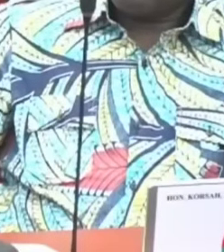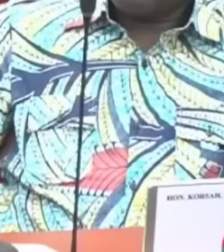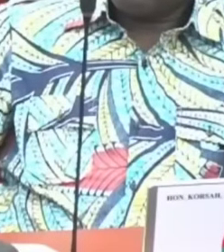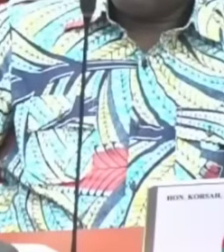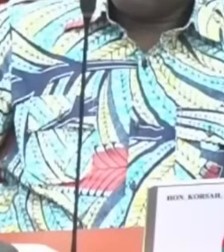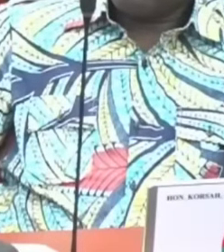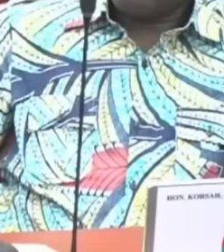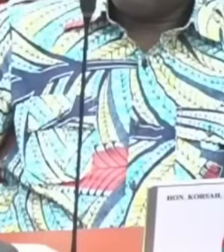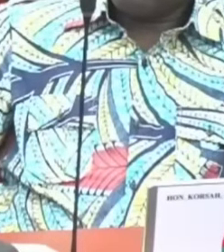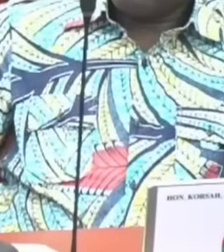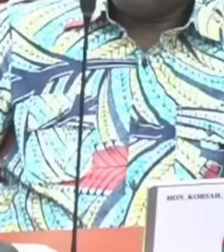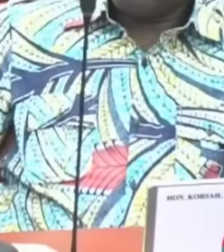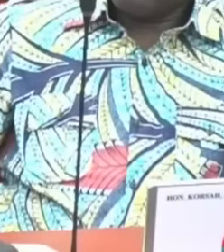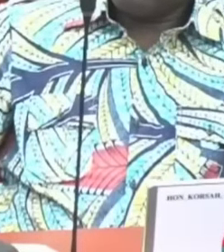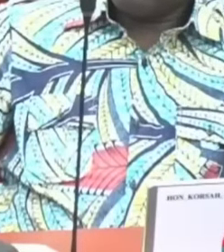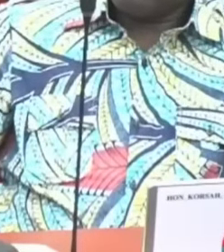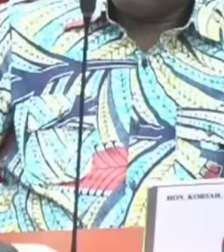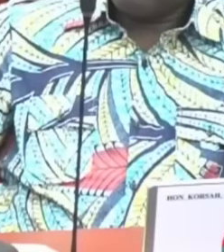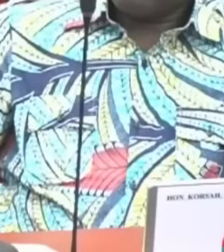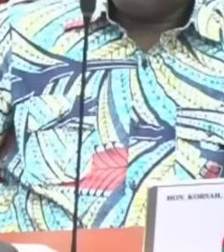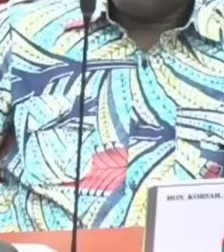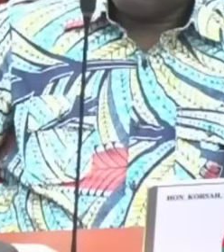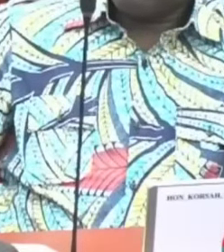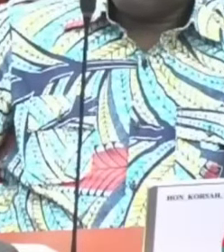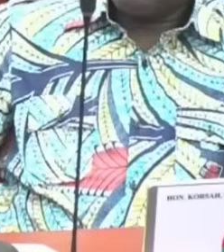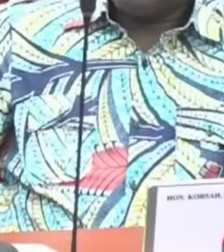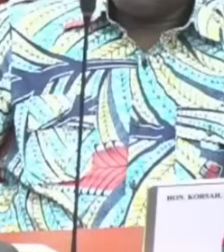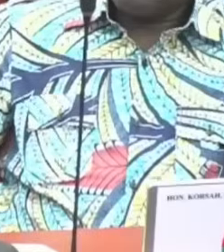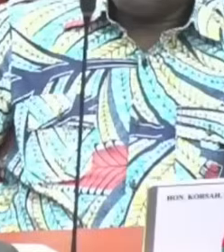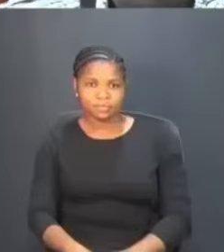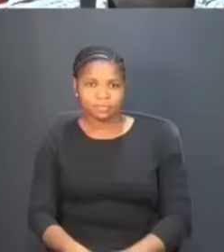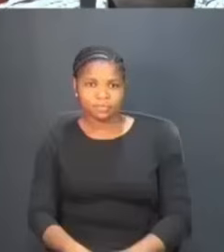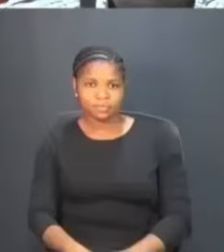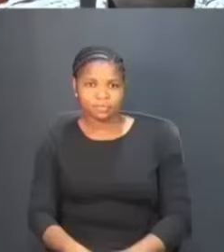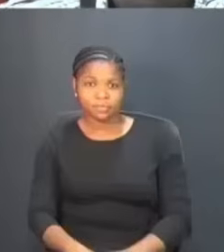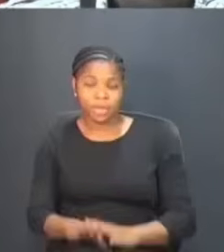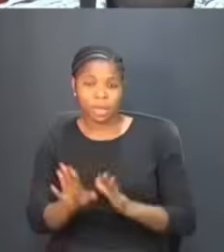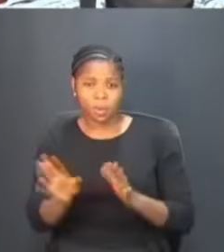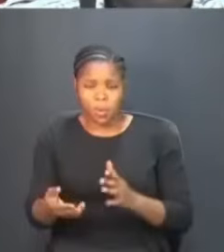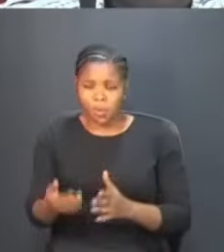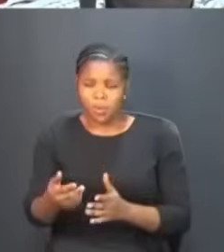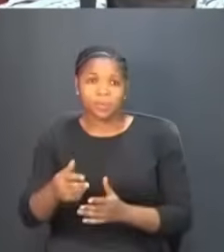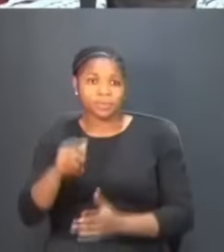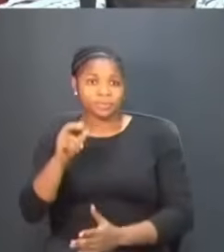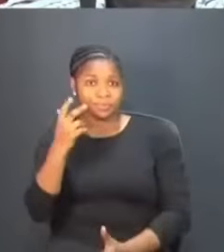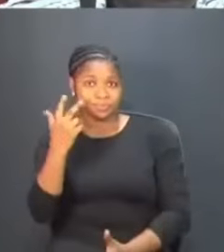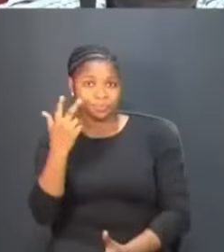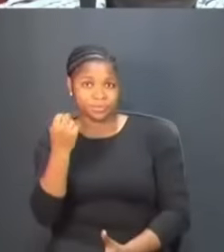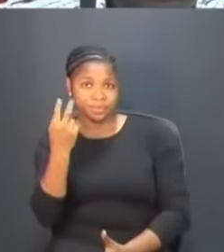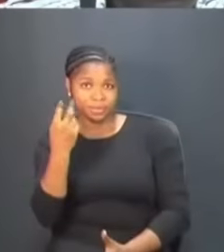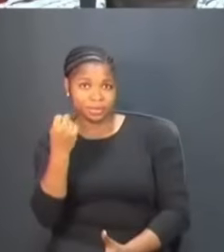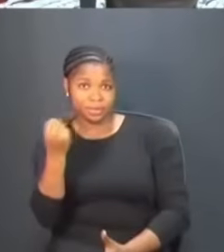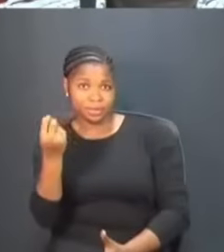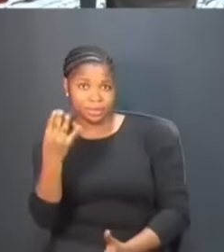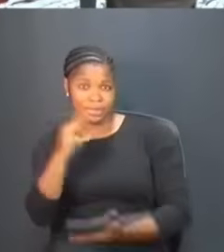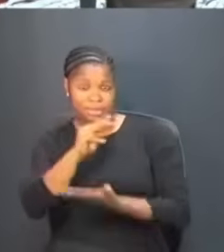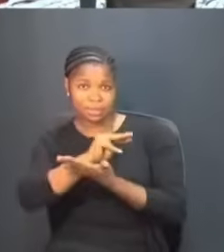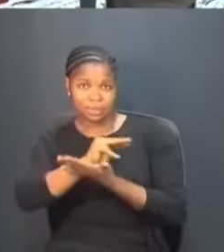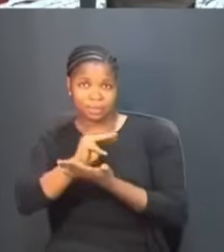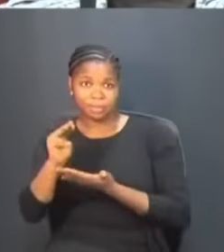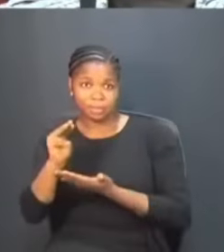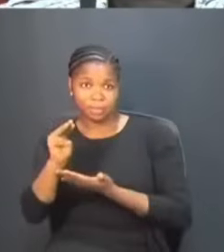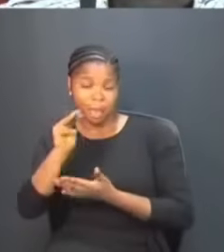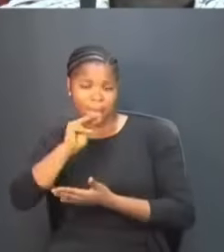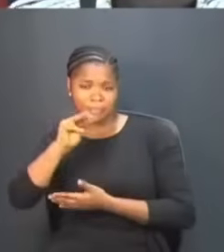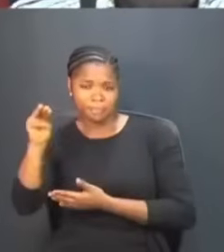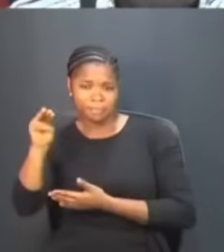this House in terms of dealing with the situation where 13 million Ghanaians do not slip into hunger? Thank you, Mr.